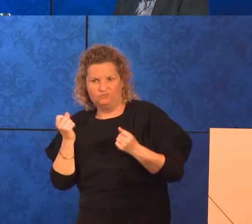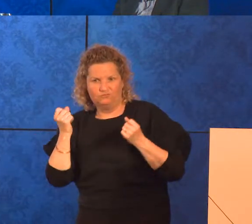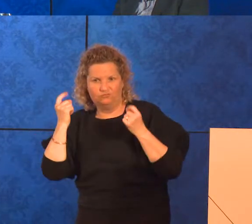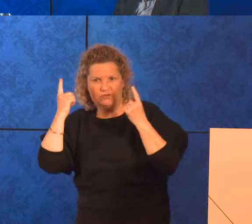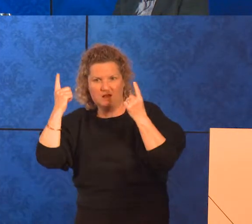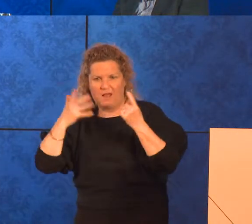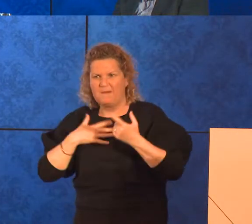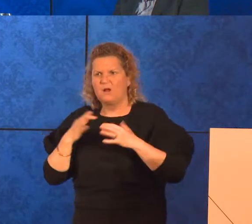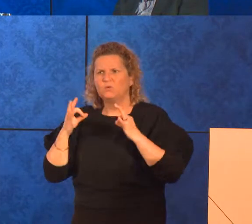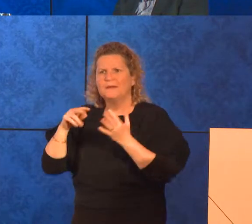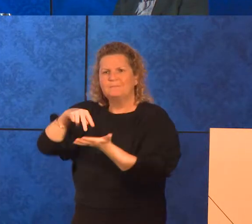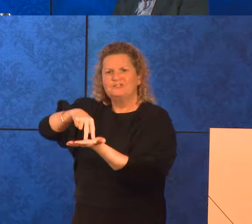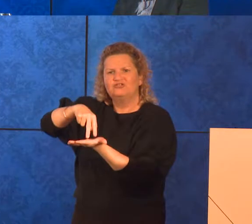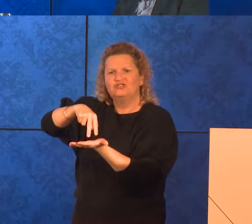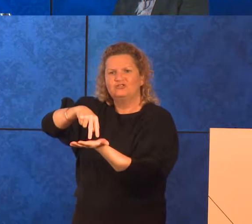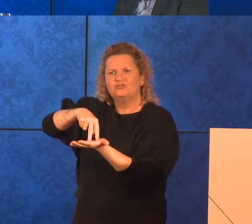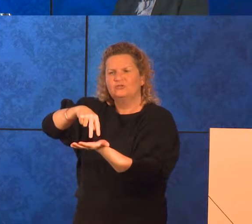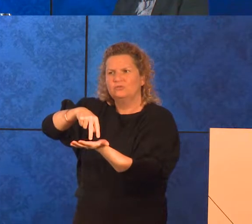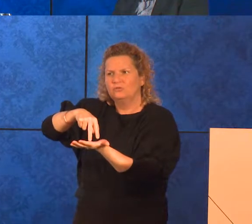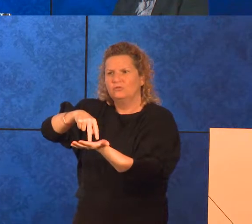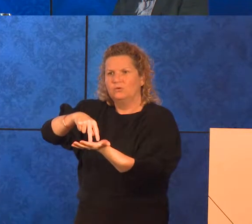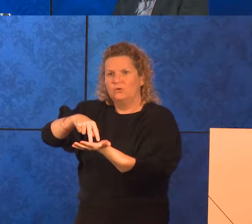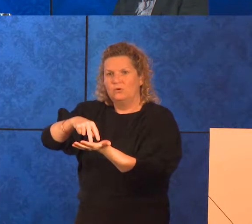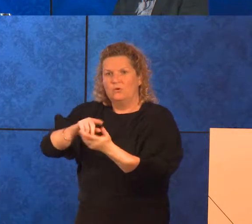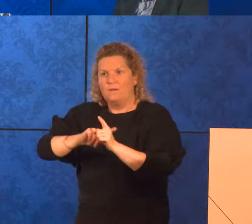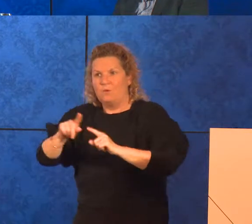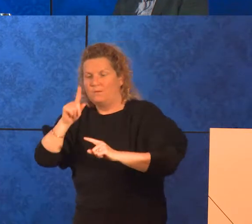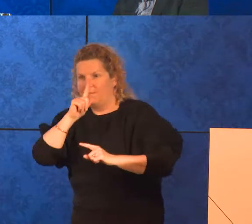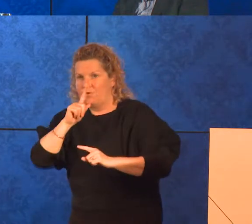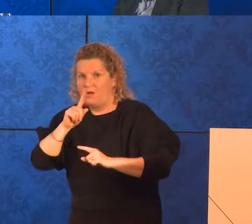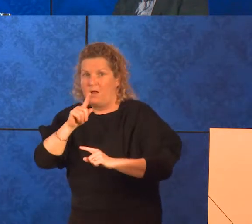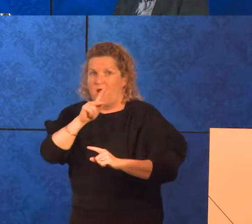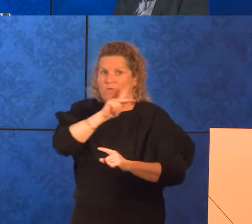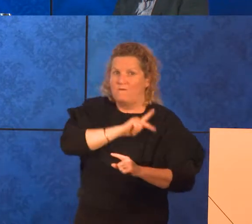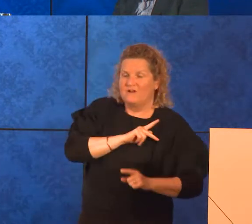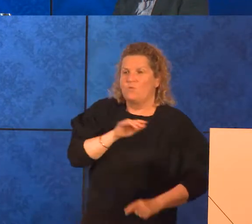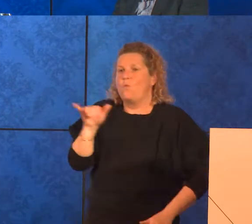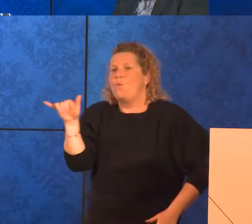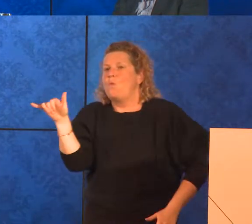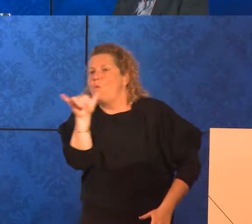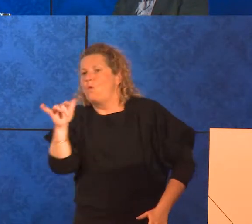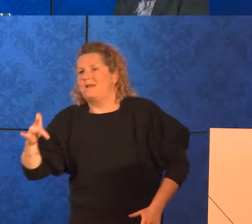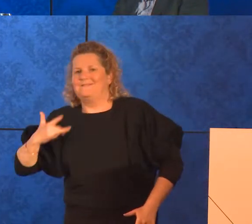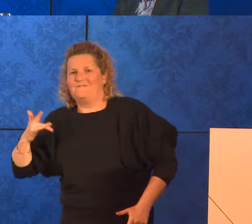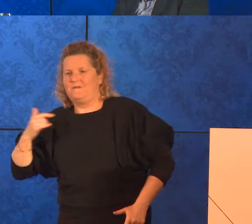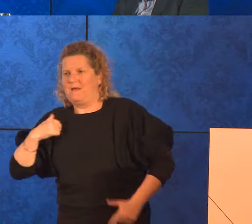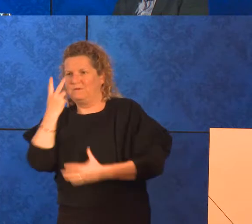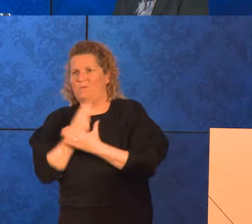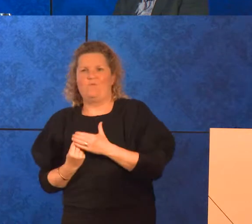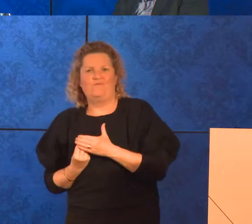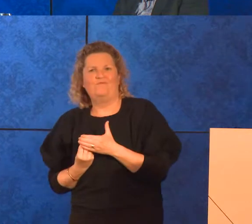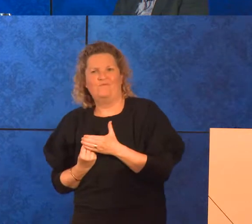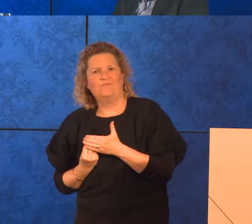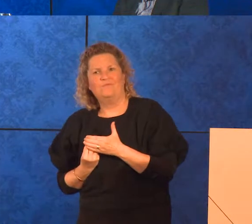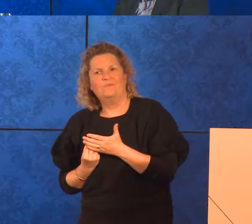uniquely positioned compared to a lot of people that were either a professional versus also a victim survivor. And for me it was